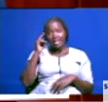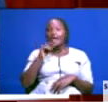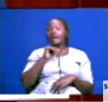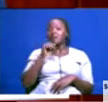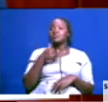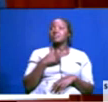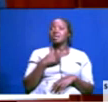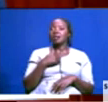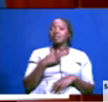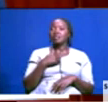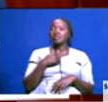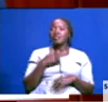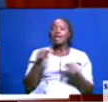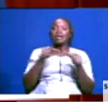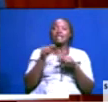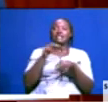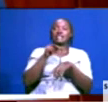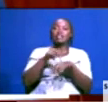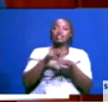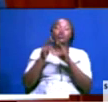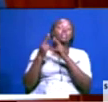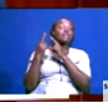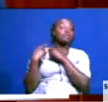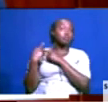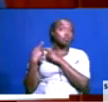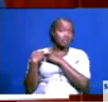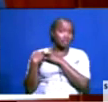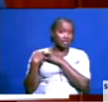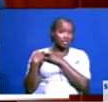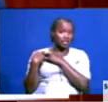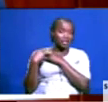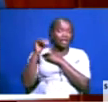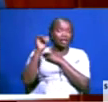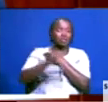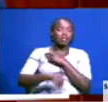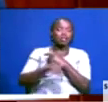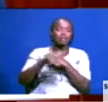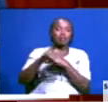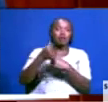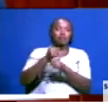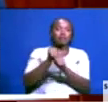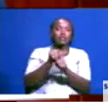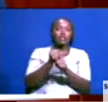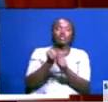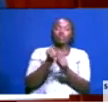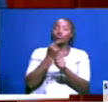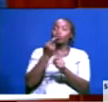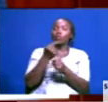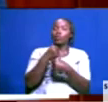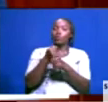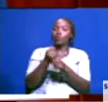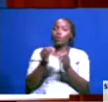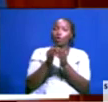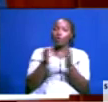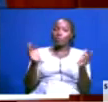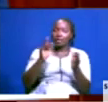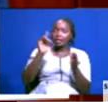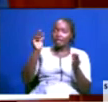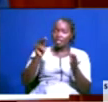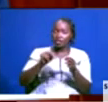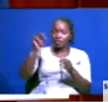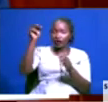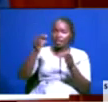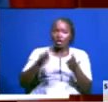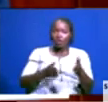a greater national responsibility than making sure that we open the Kenya of the North and integrate